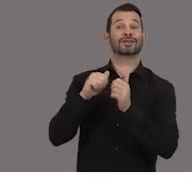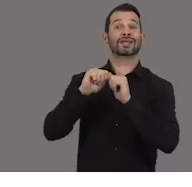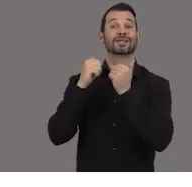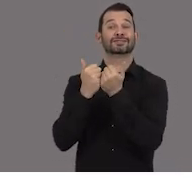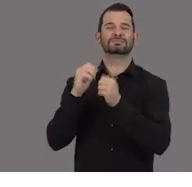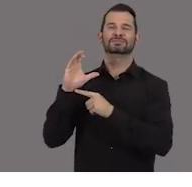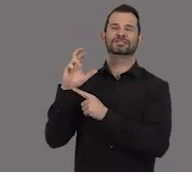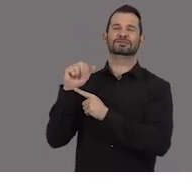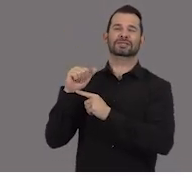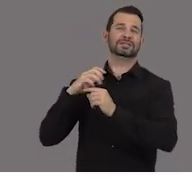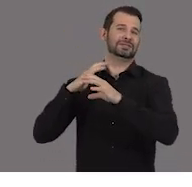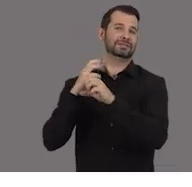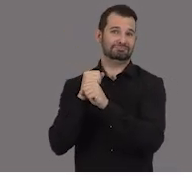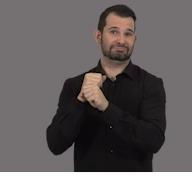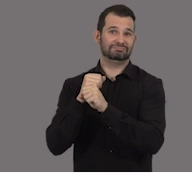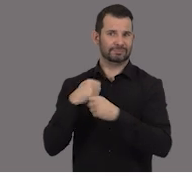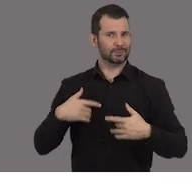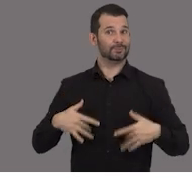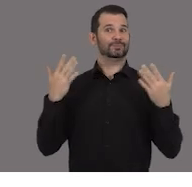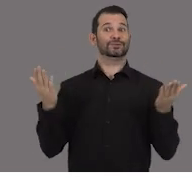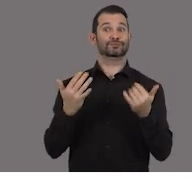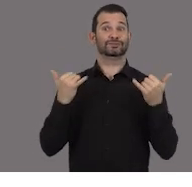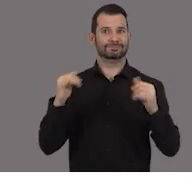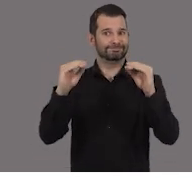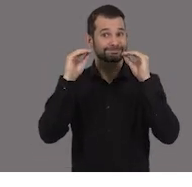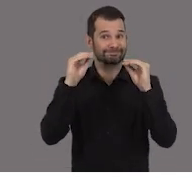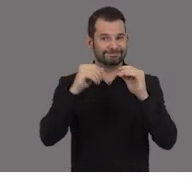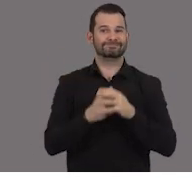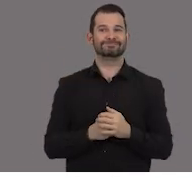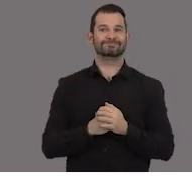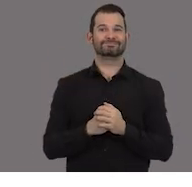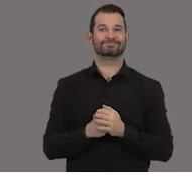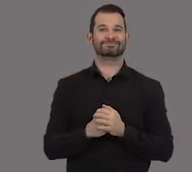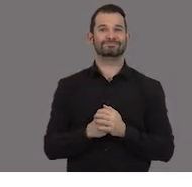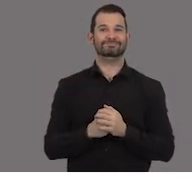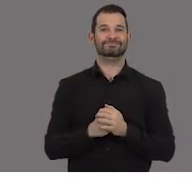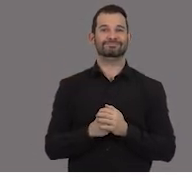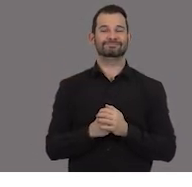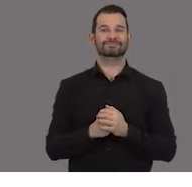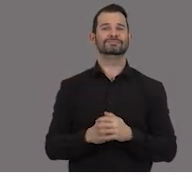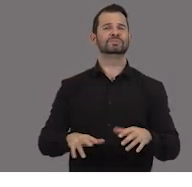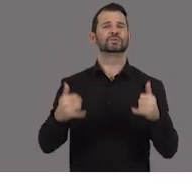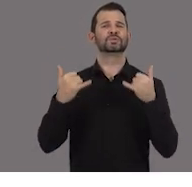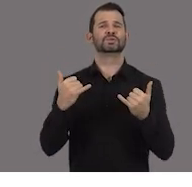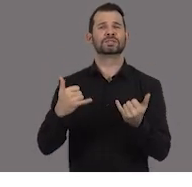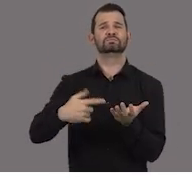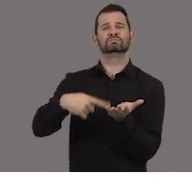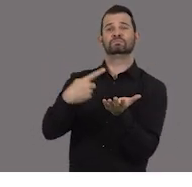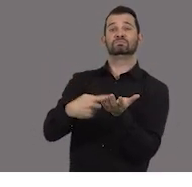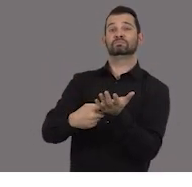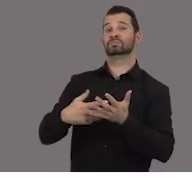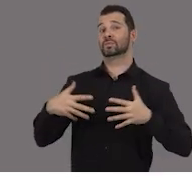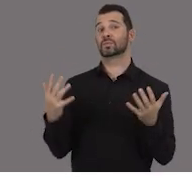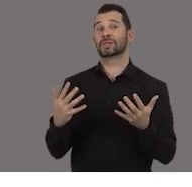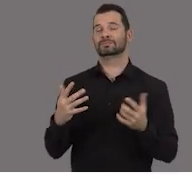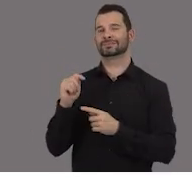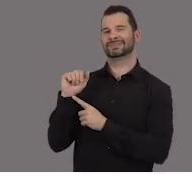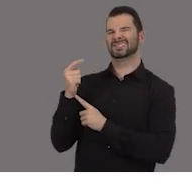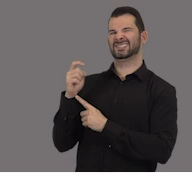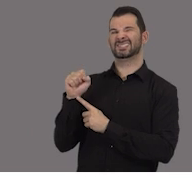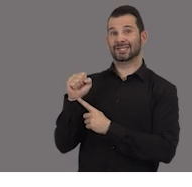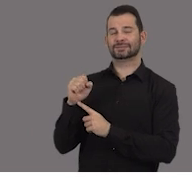with the Canada Revenue Agency, or the CRA for short, and I'm happy to be here. Today I'll talk